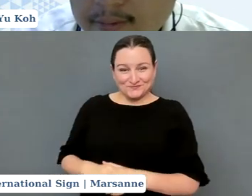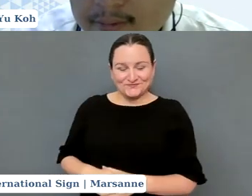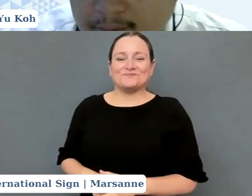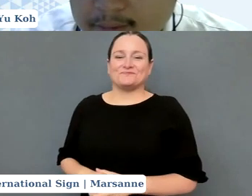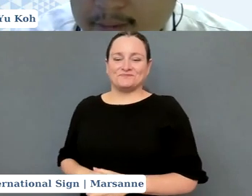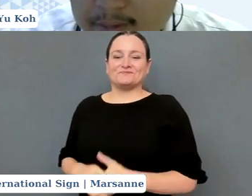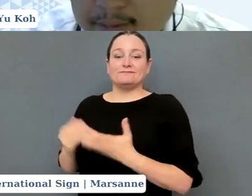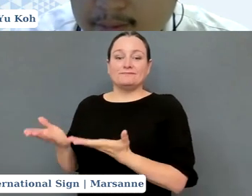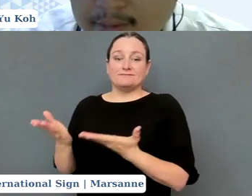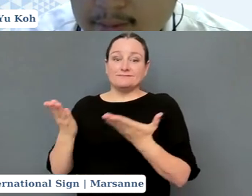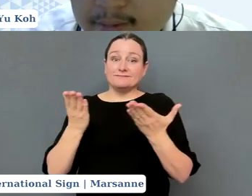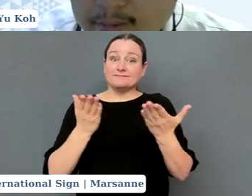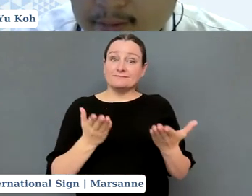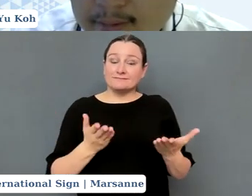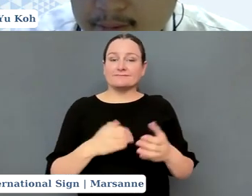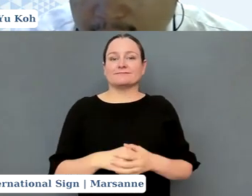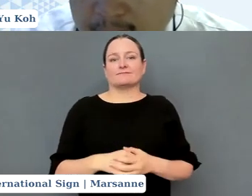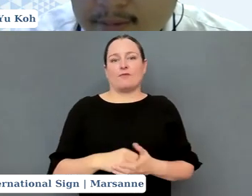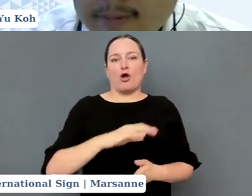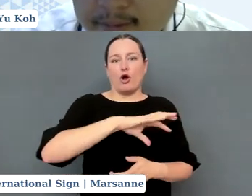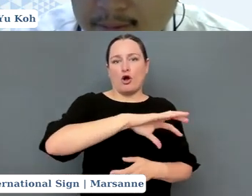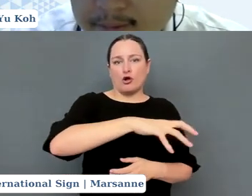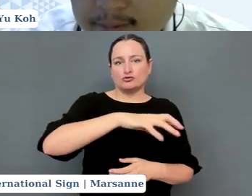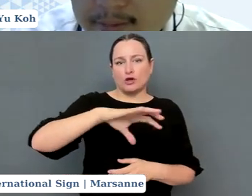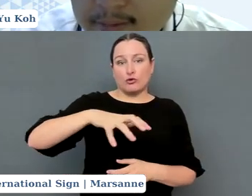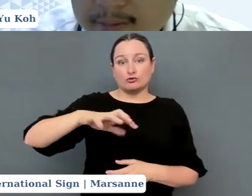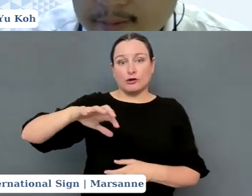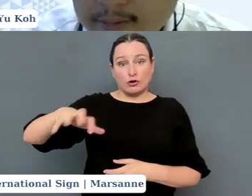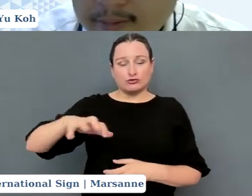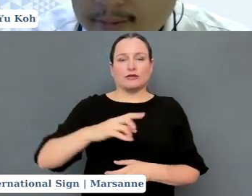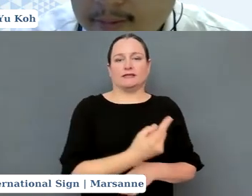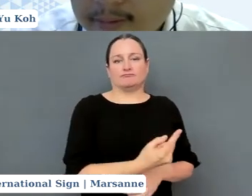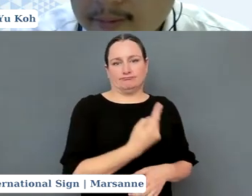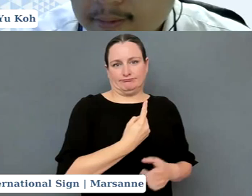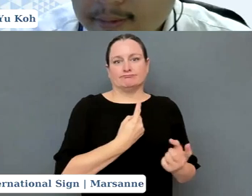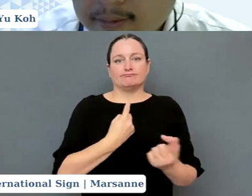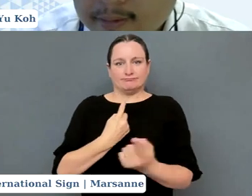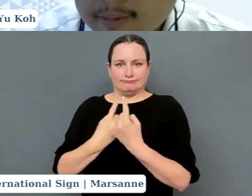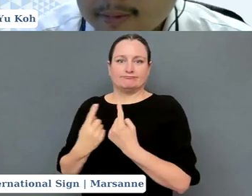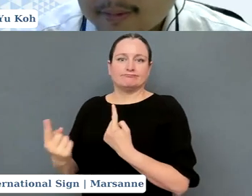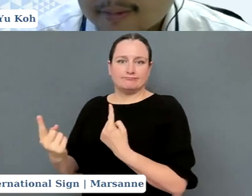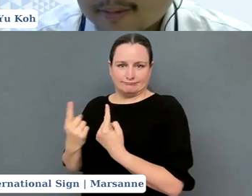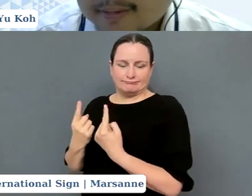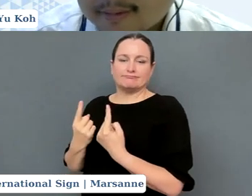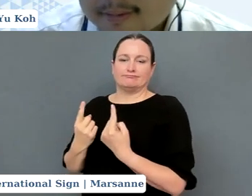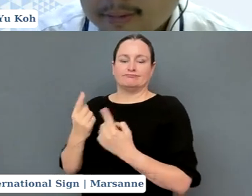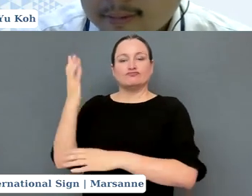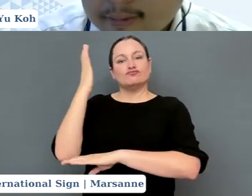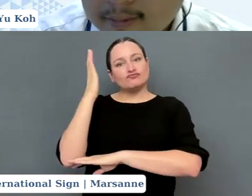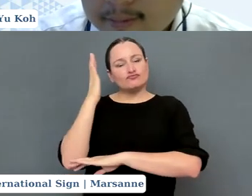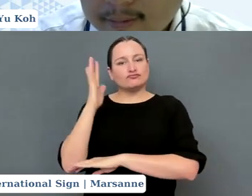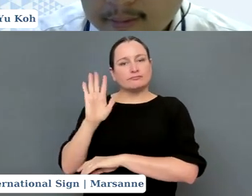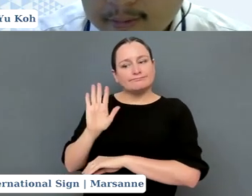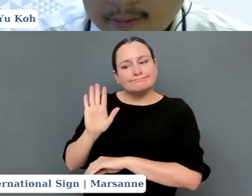to country-specific presentations, which will narrow into some of the clear examples